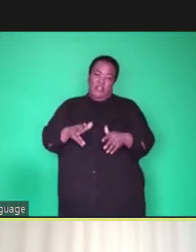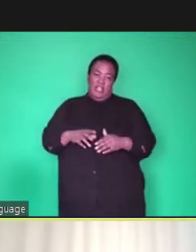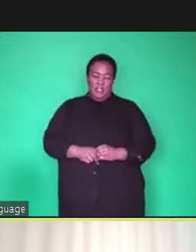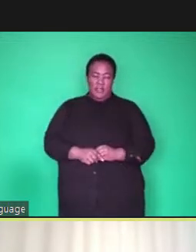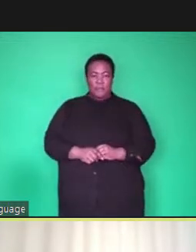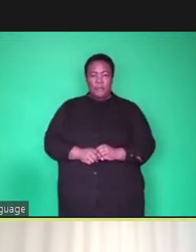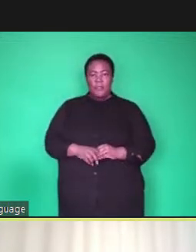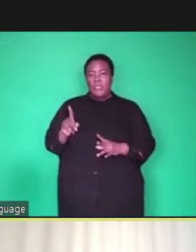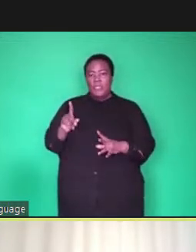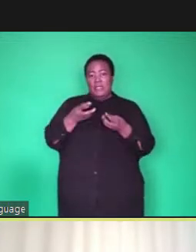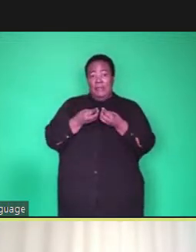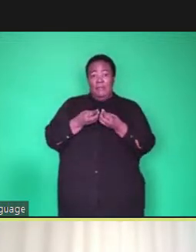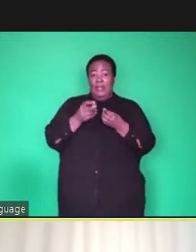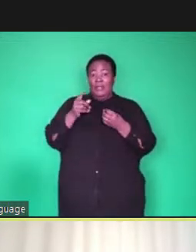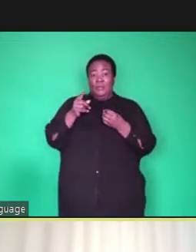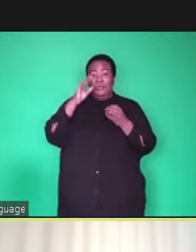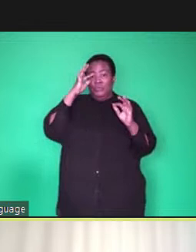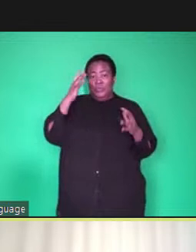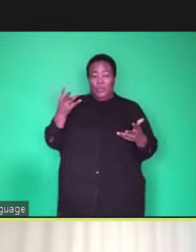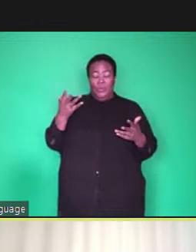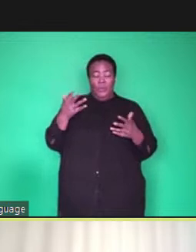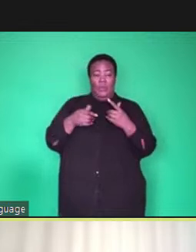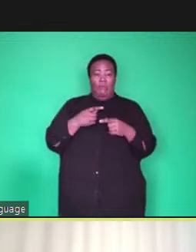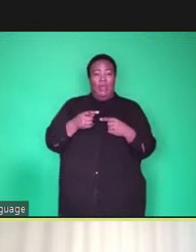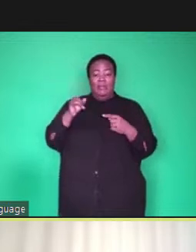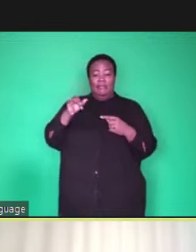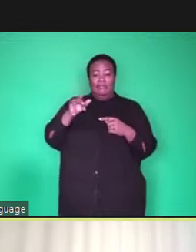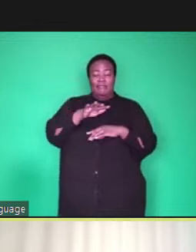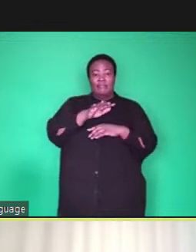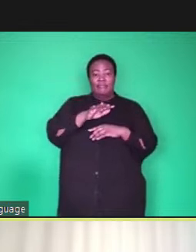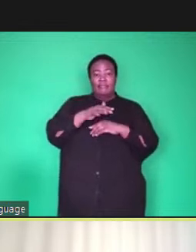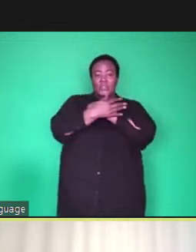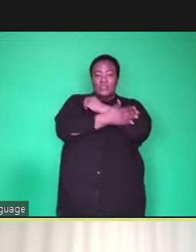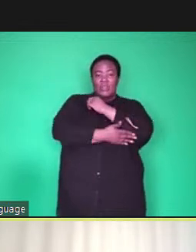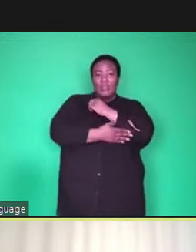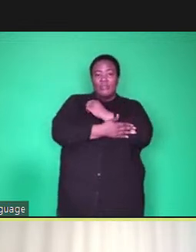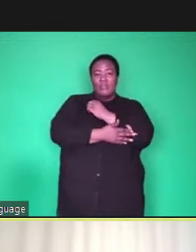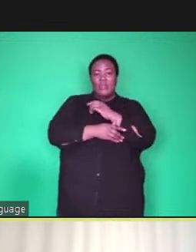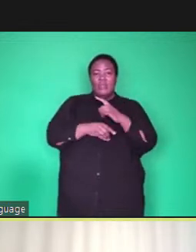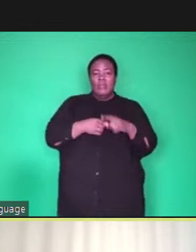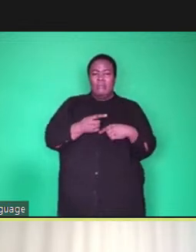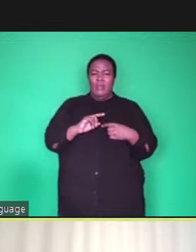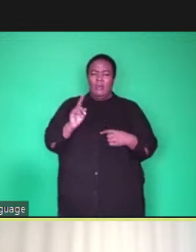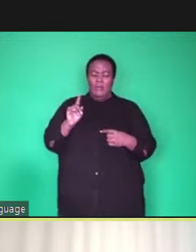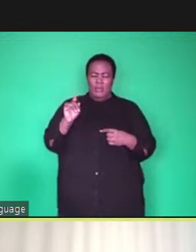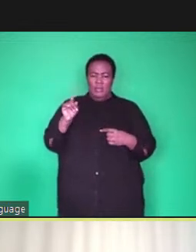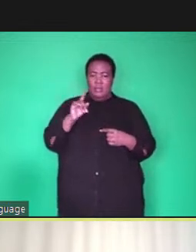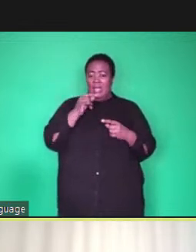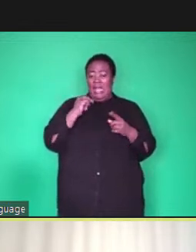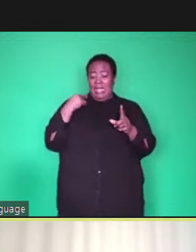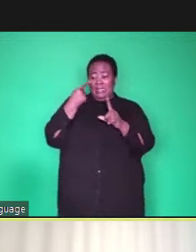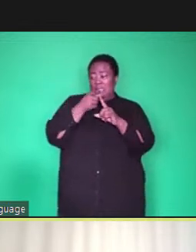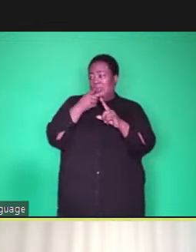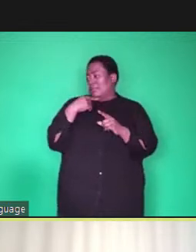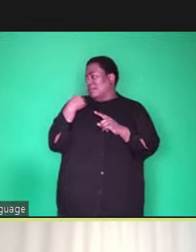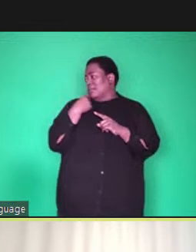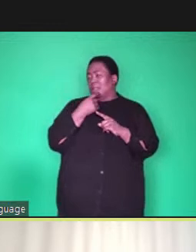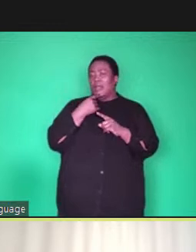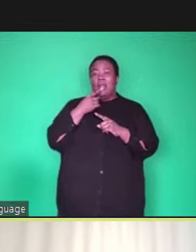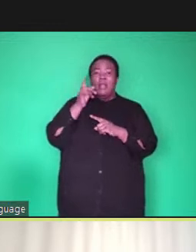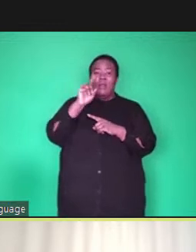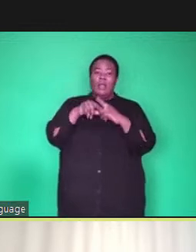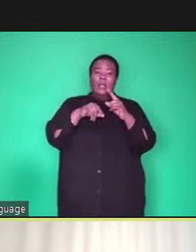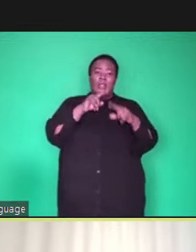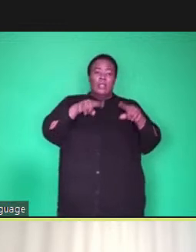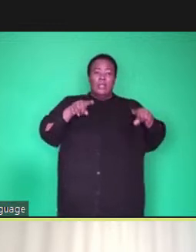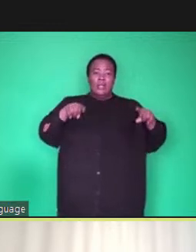Something we don't know a lot about in this country has been about, and well, certainly until recently, is about the dynamics of